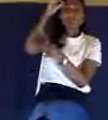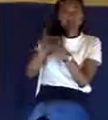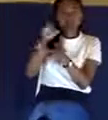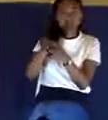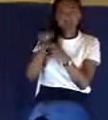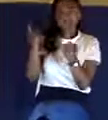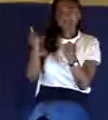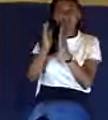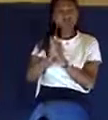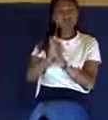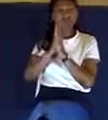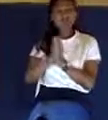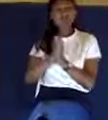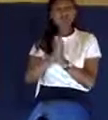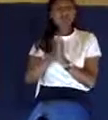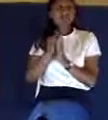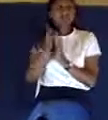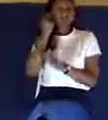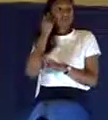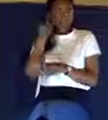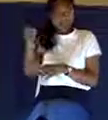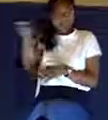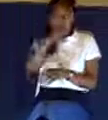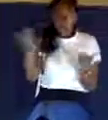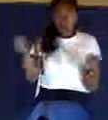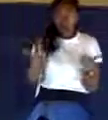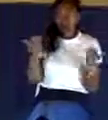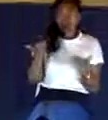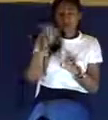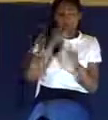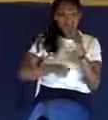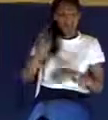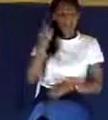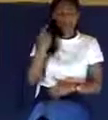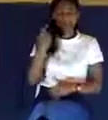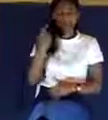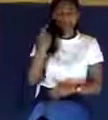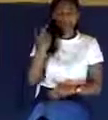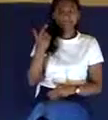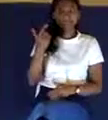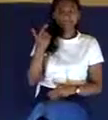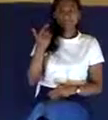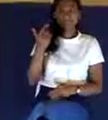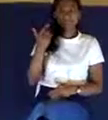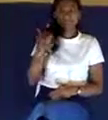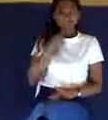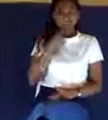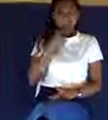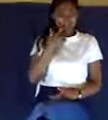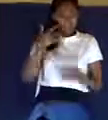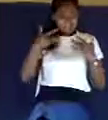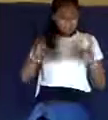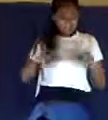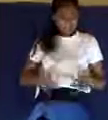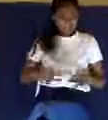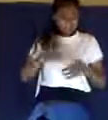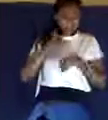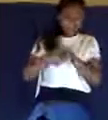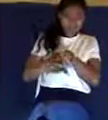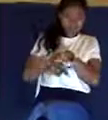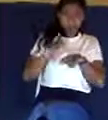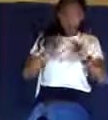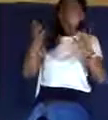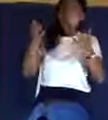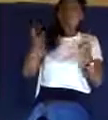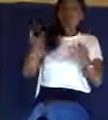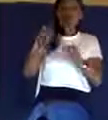eyes closed, beloved, if you're here and that's your condition, and you want the emptiness to be replaced with rest